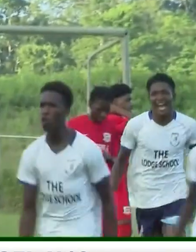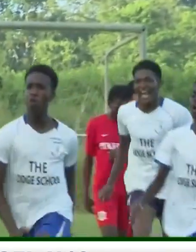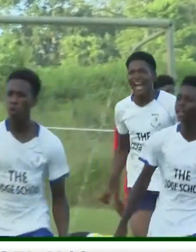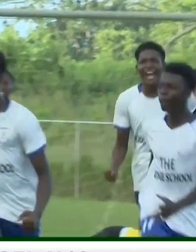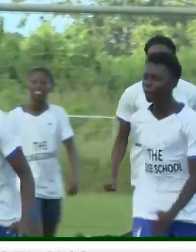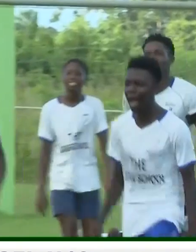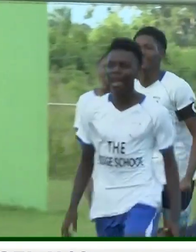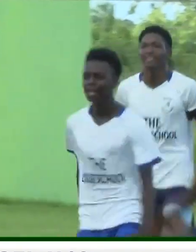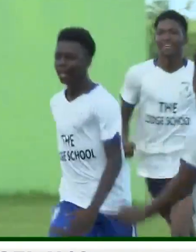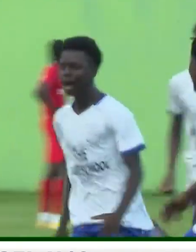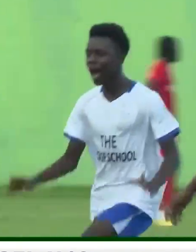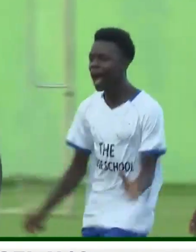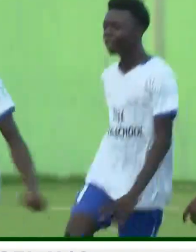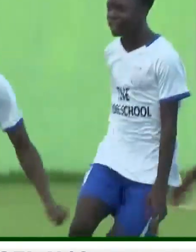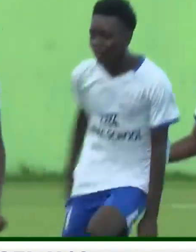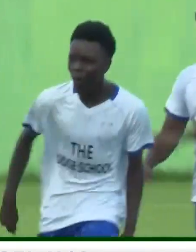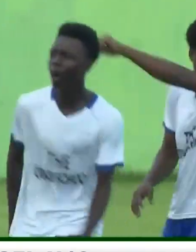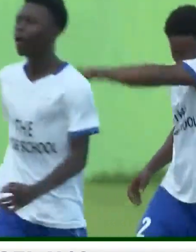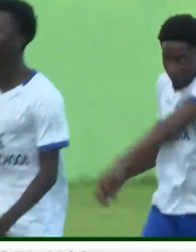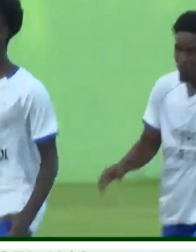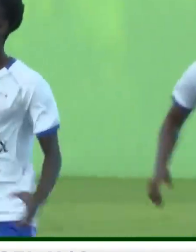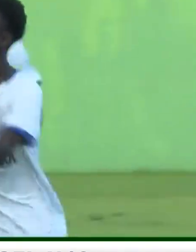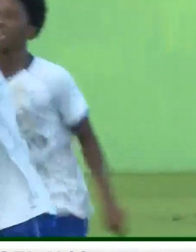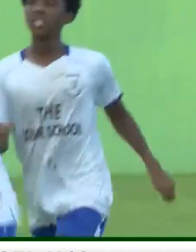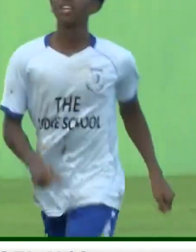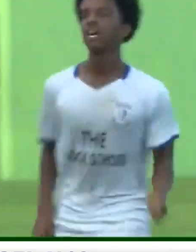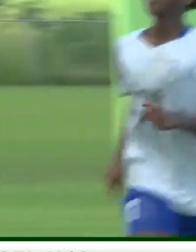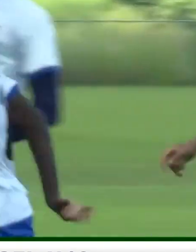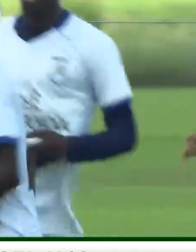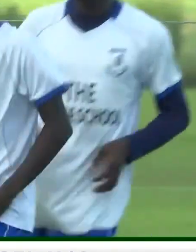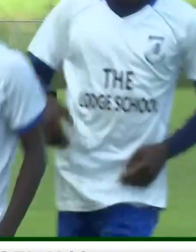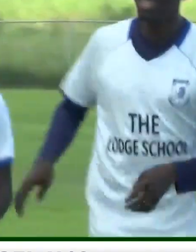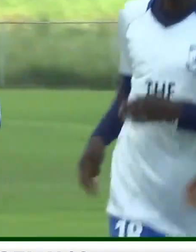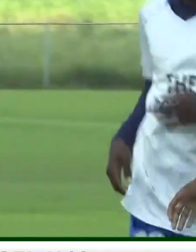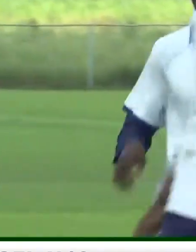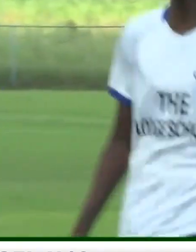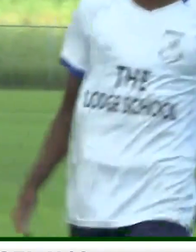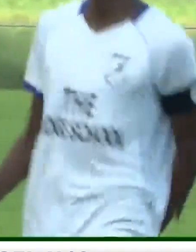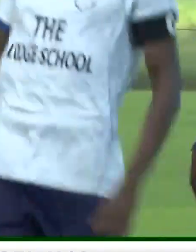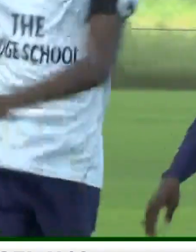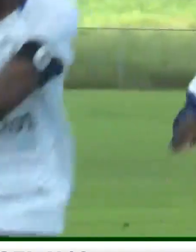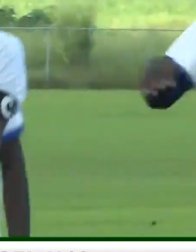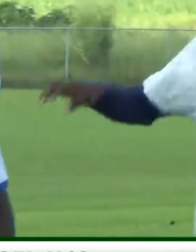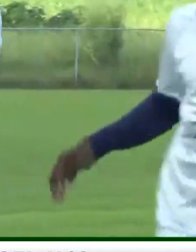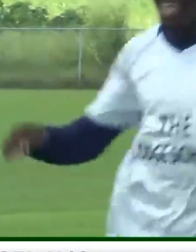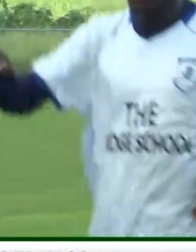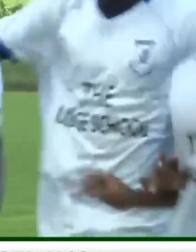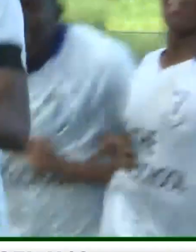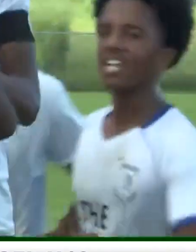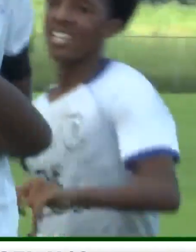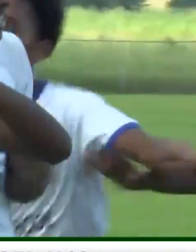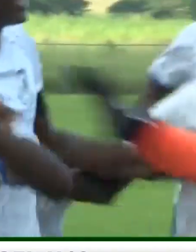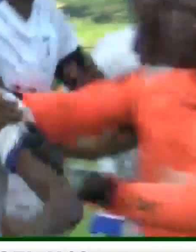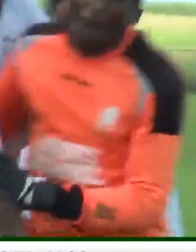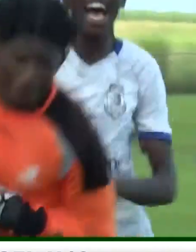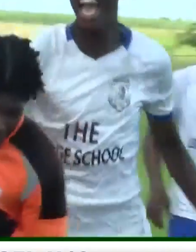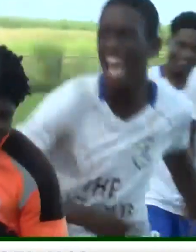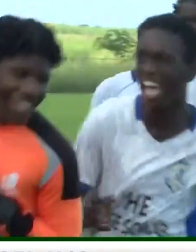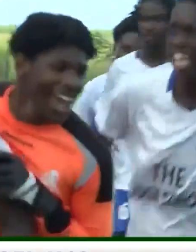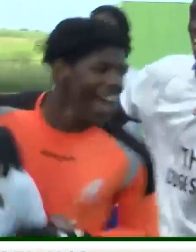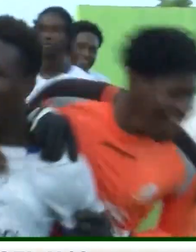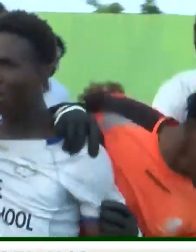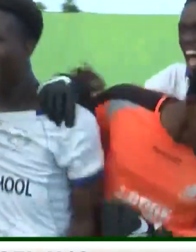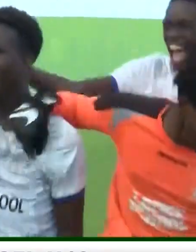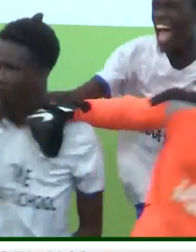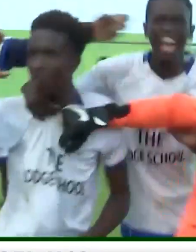rolled in, and Lodge was on the scorecards. And with the good support on the sidelines, they brought the celebrations there, all the way